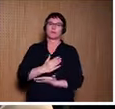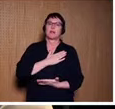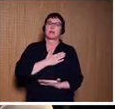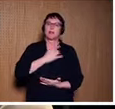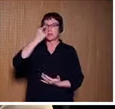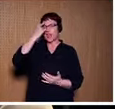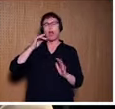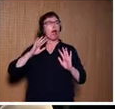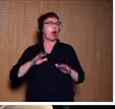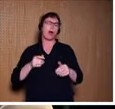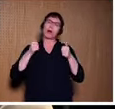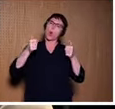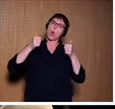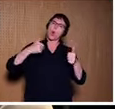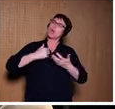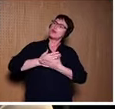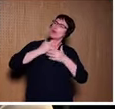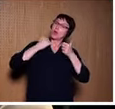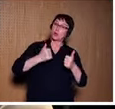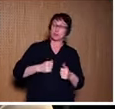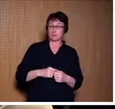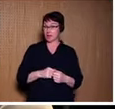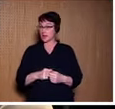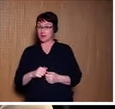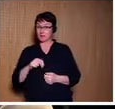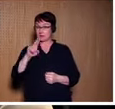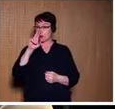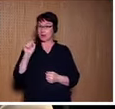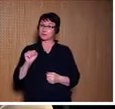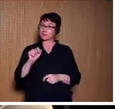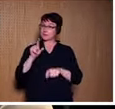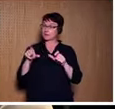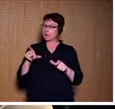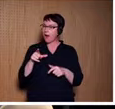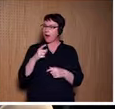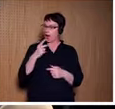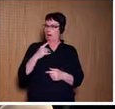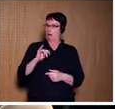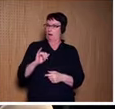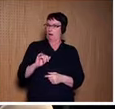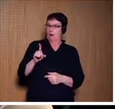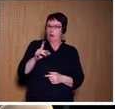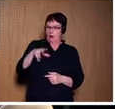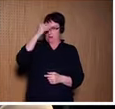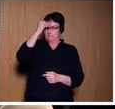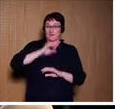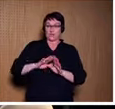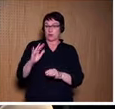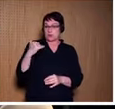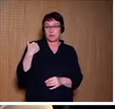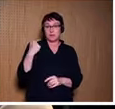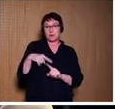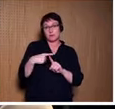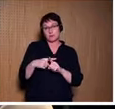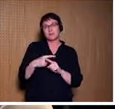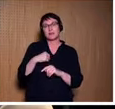as our friends in the United States have discovered about a year ago. And we need to defend the frontline human rights defenders who are